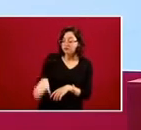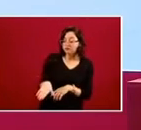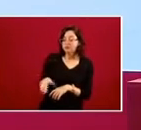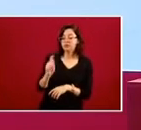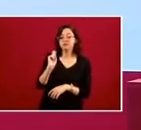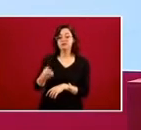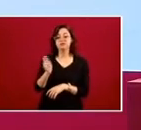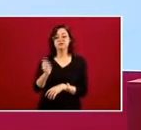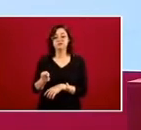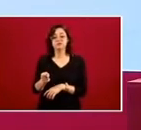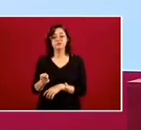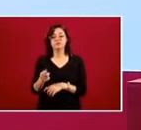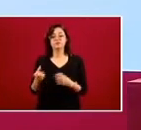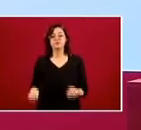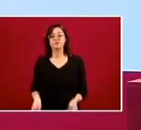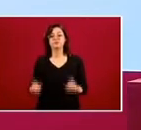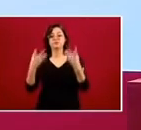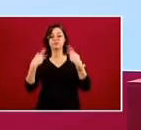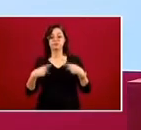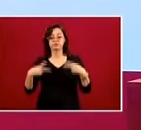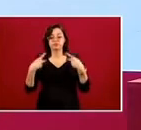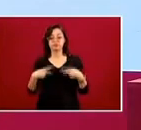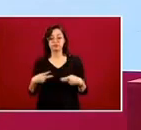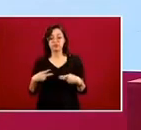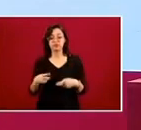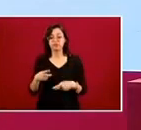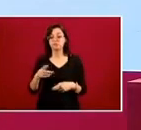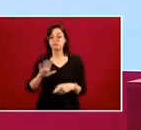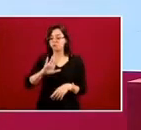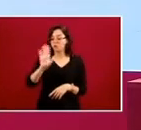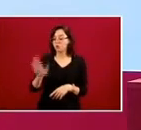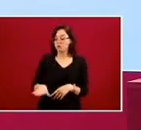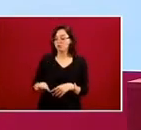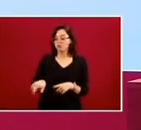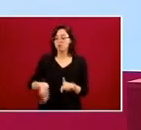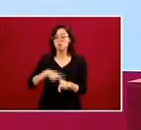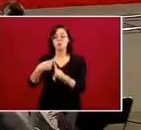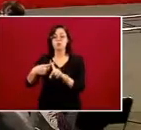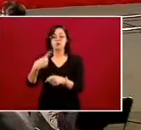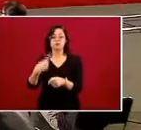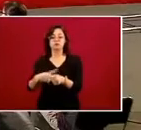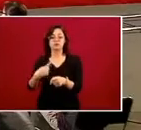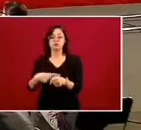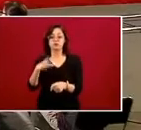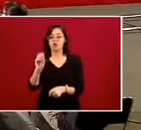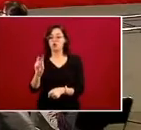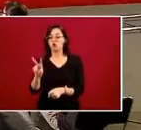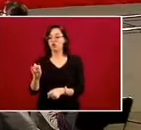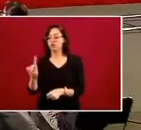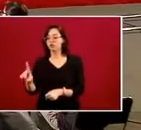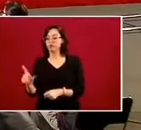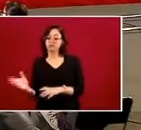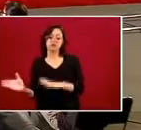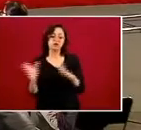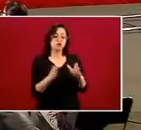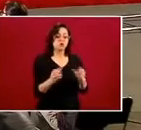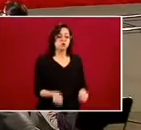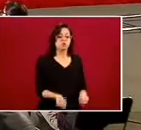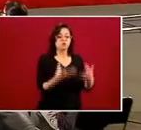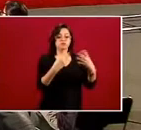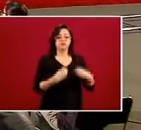context. When we're talking about mortality, we are talking about how many people die of a specific cause, in this case